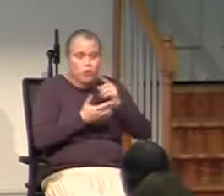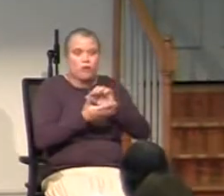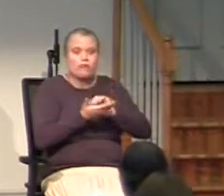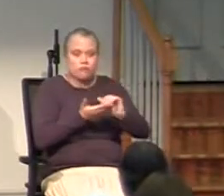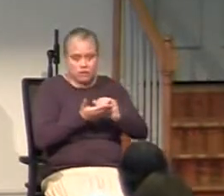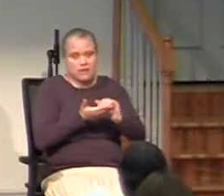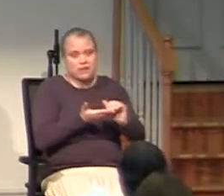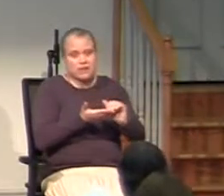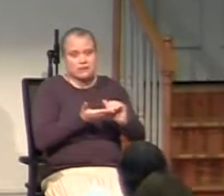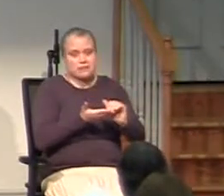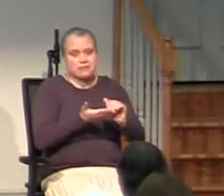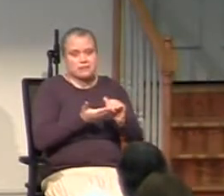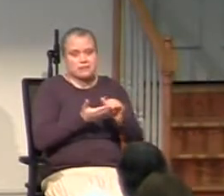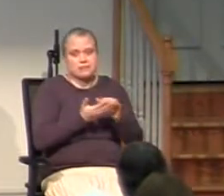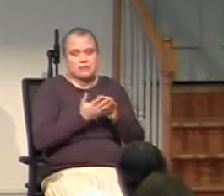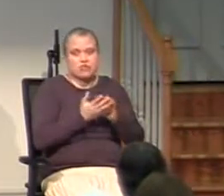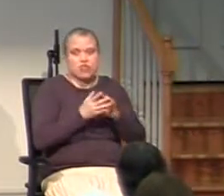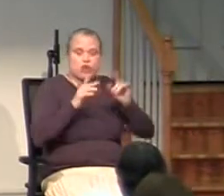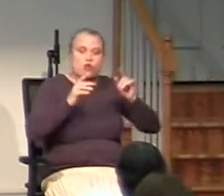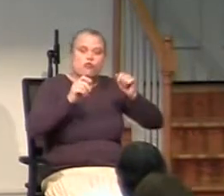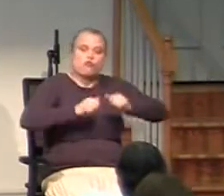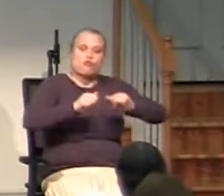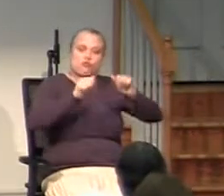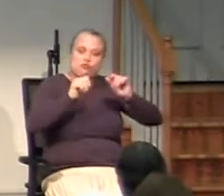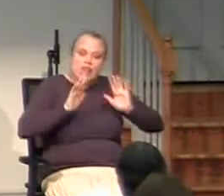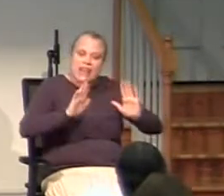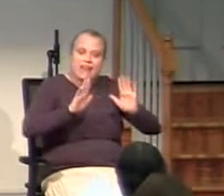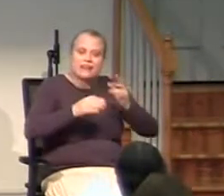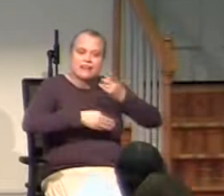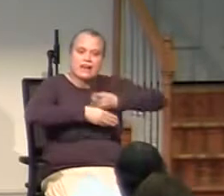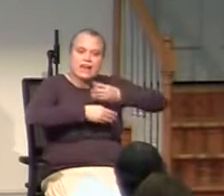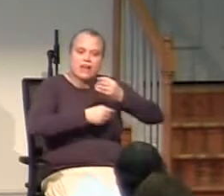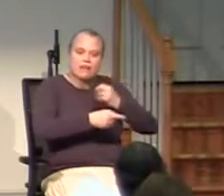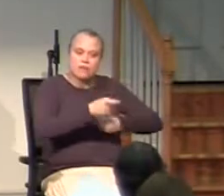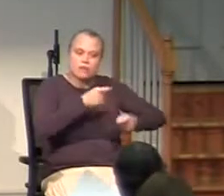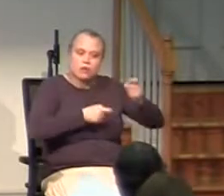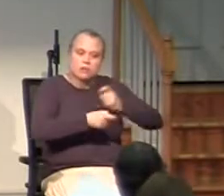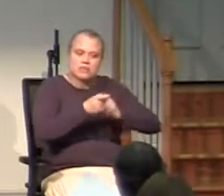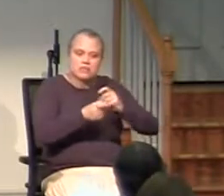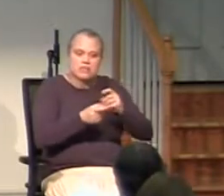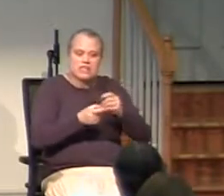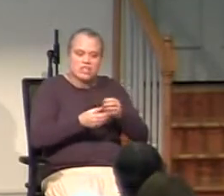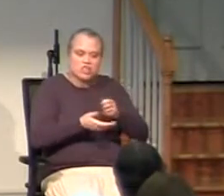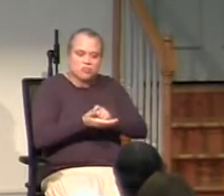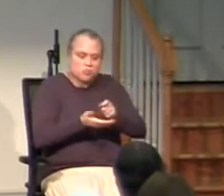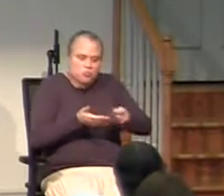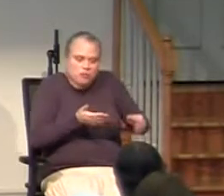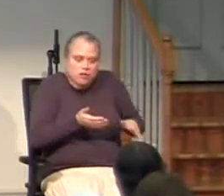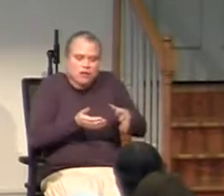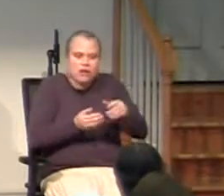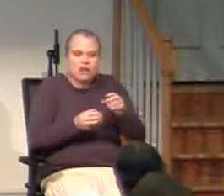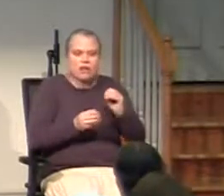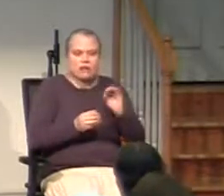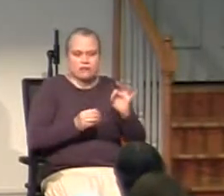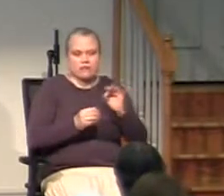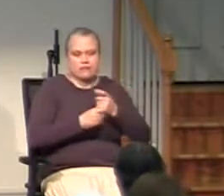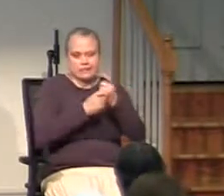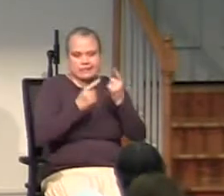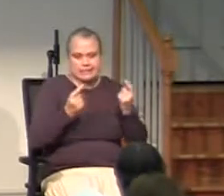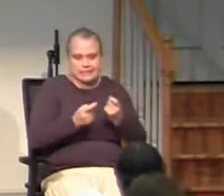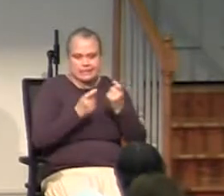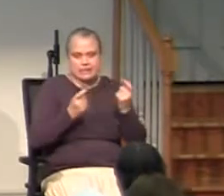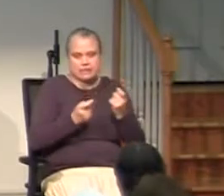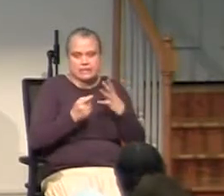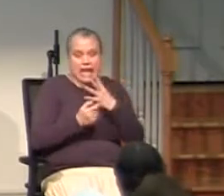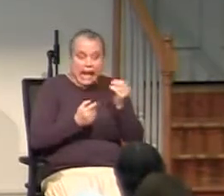forgiveness. The great day of atonement was one of the blotting out of sins, or the cleansing of the tabernacle, sanctuary, and of the